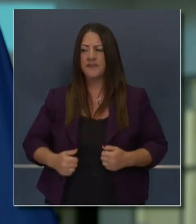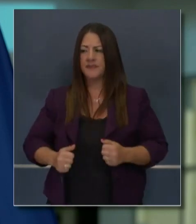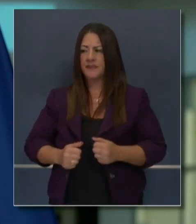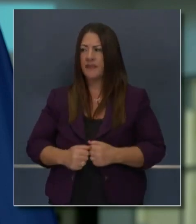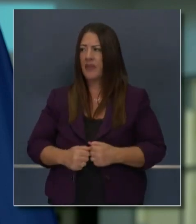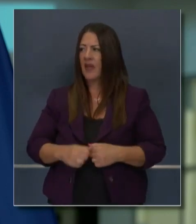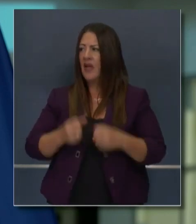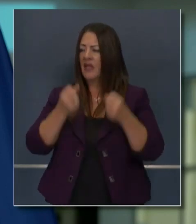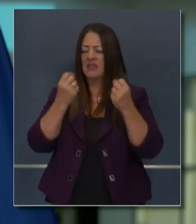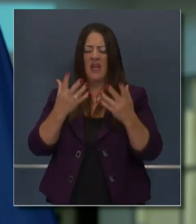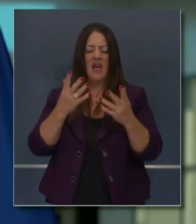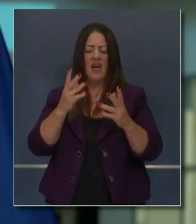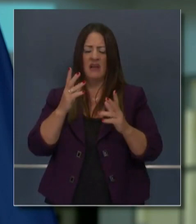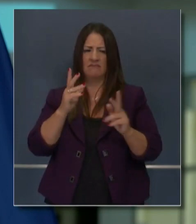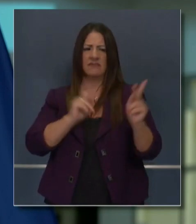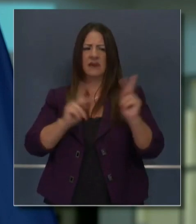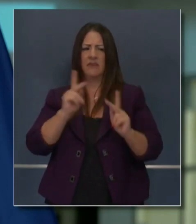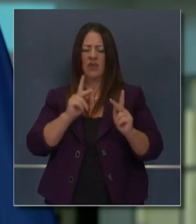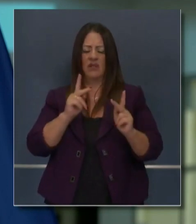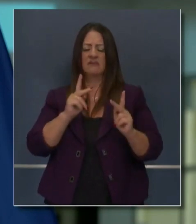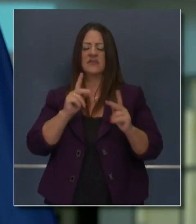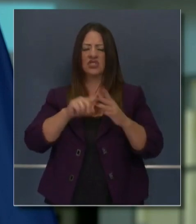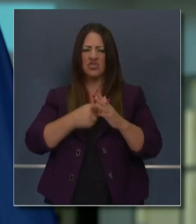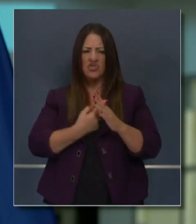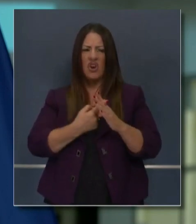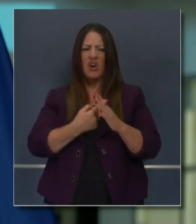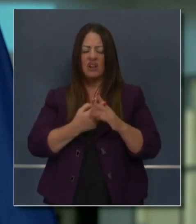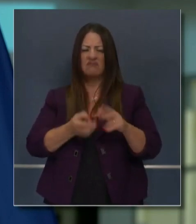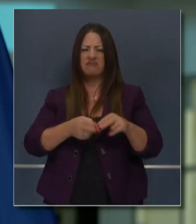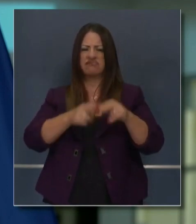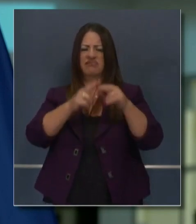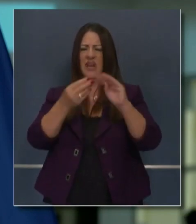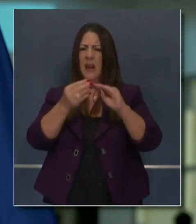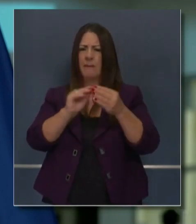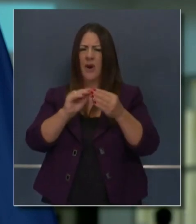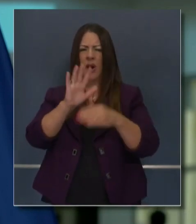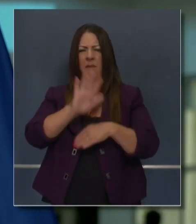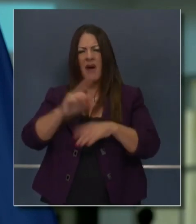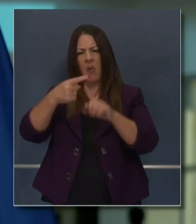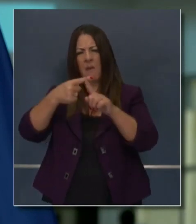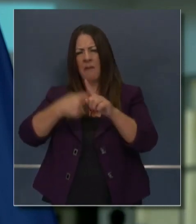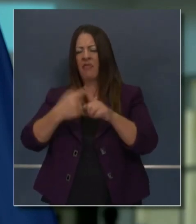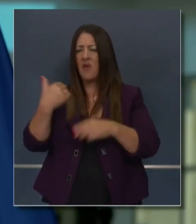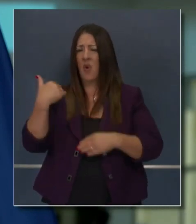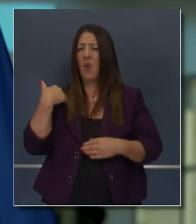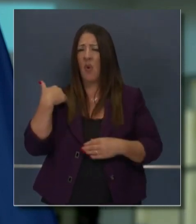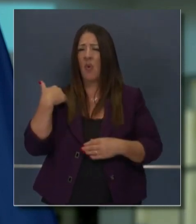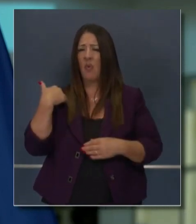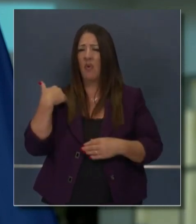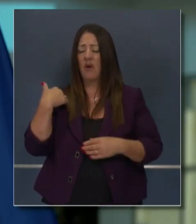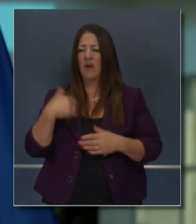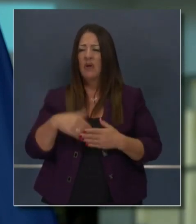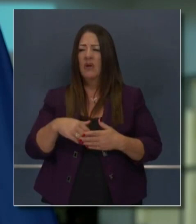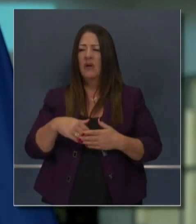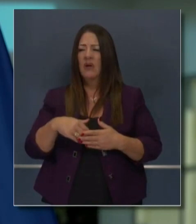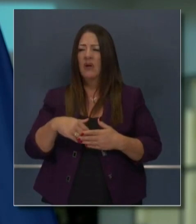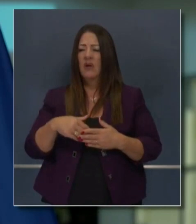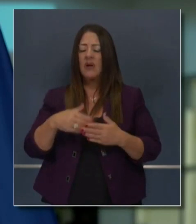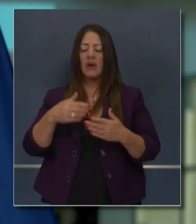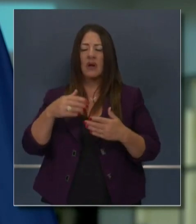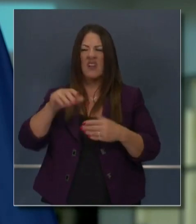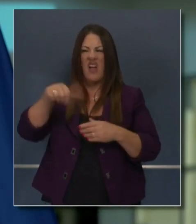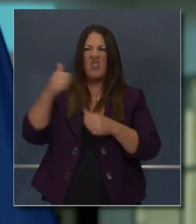to experience increased rates at the beginning of this pandemic, about a month or so before we experienced them here in the